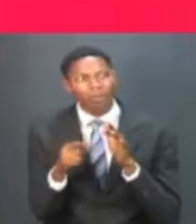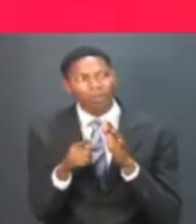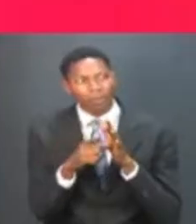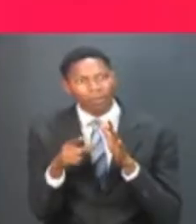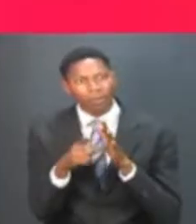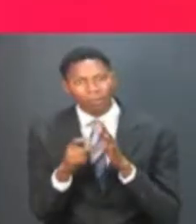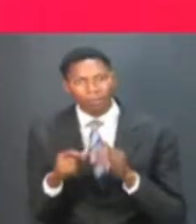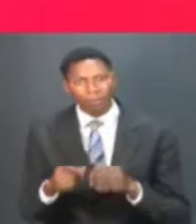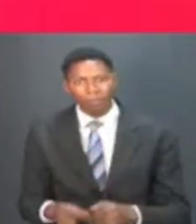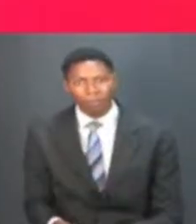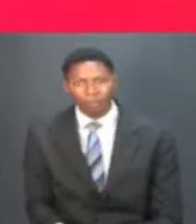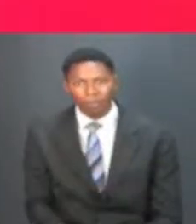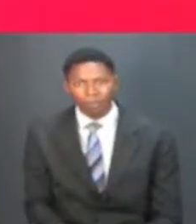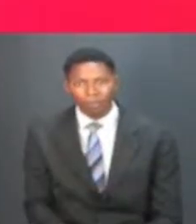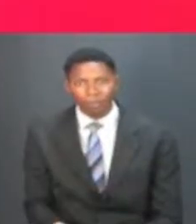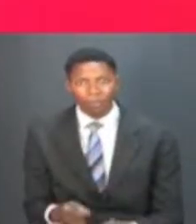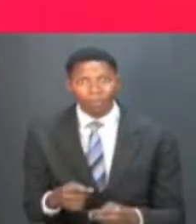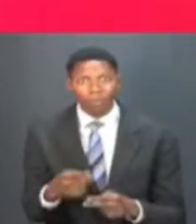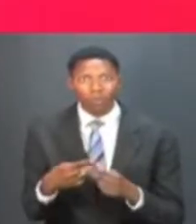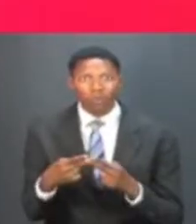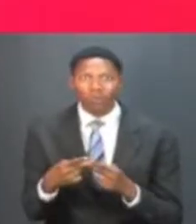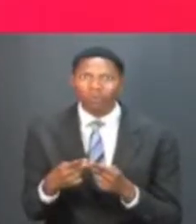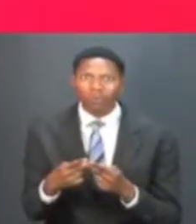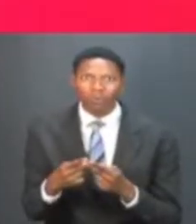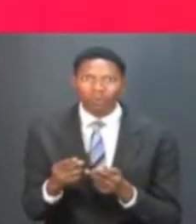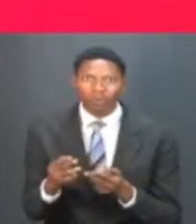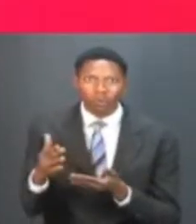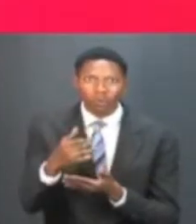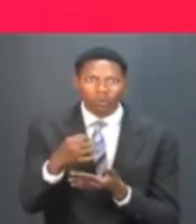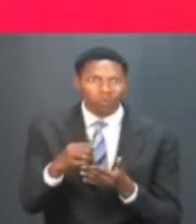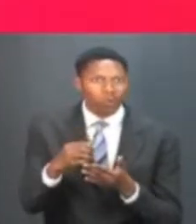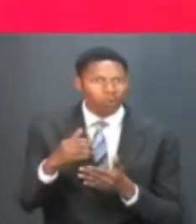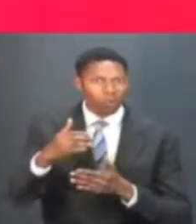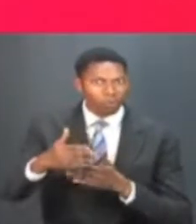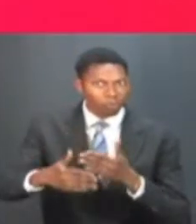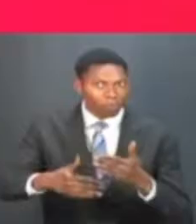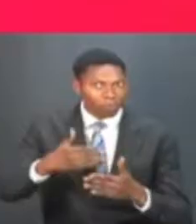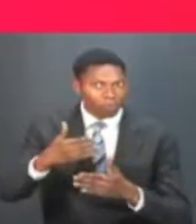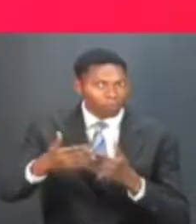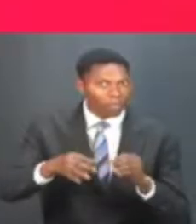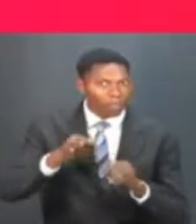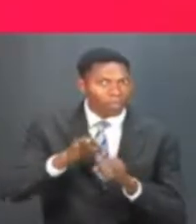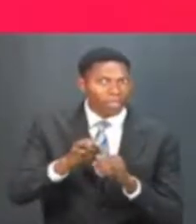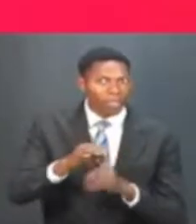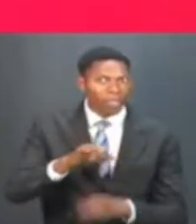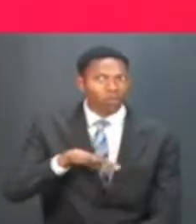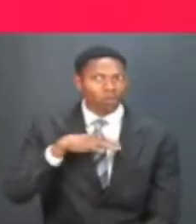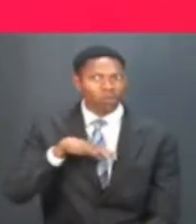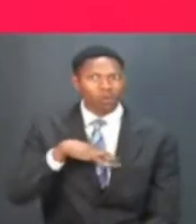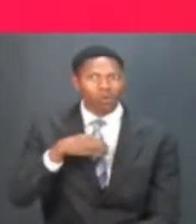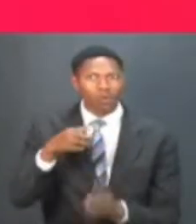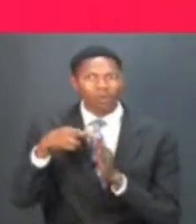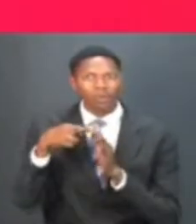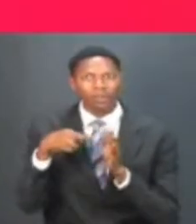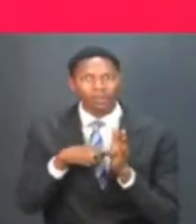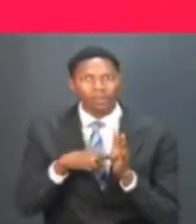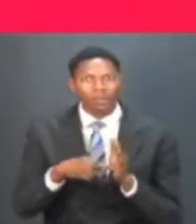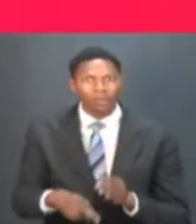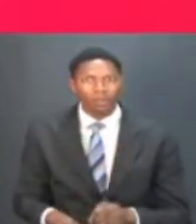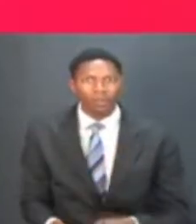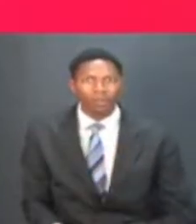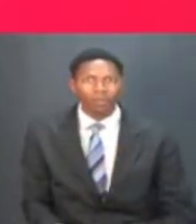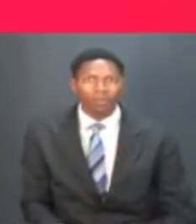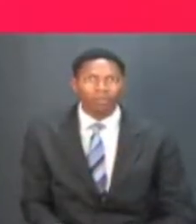And that is correction of votes and proceedings and official reports.